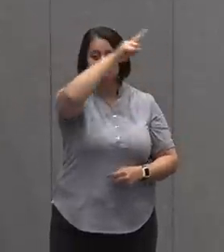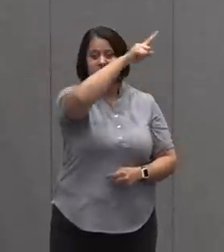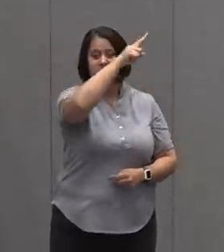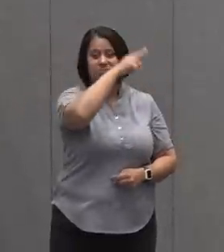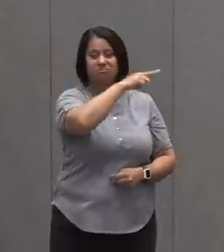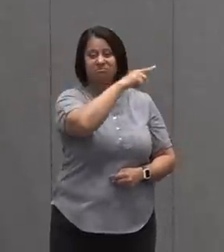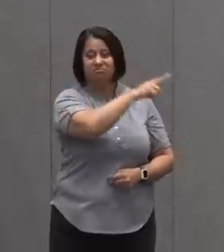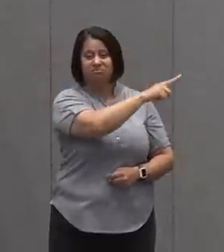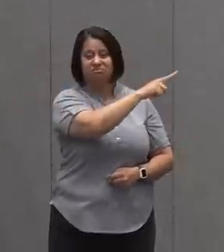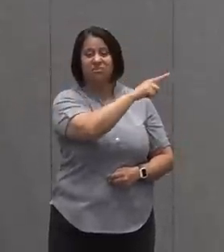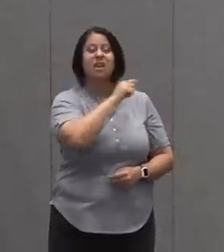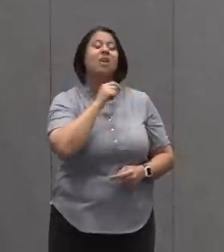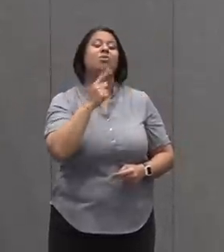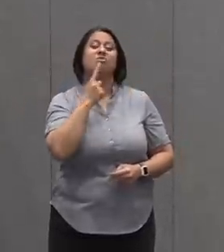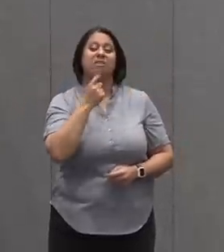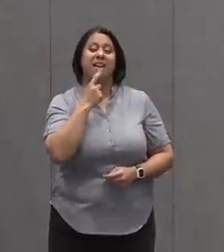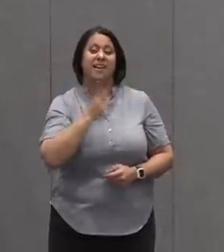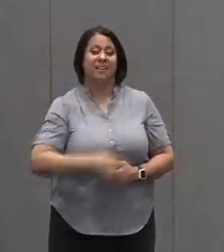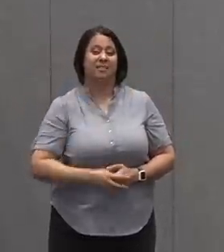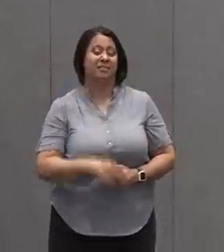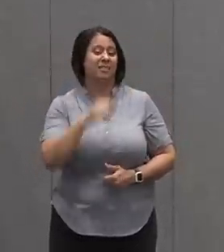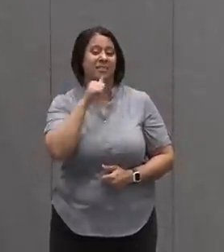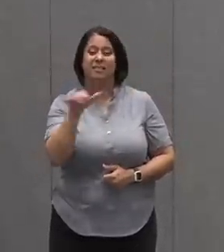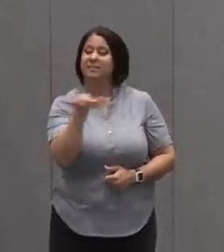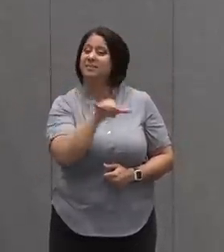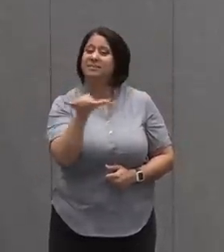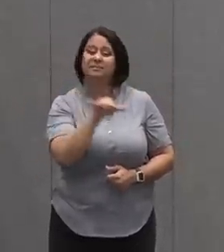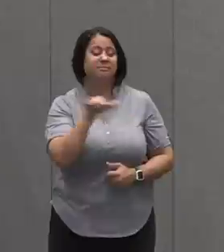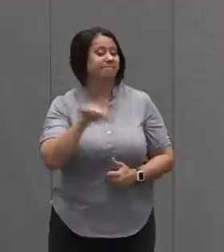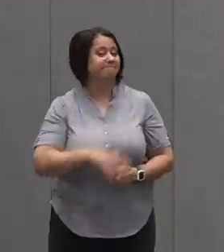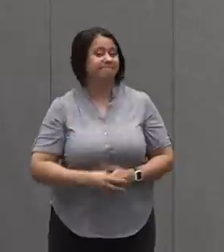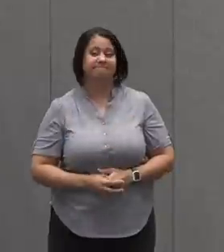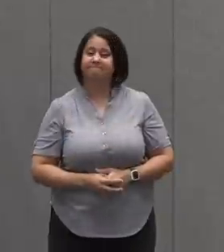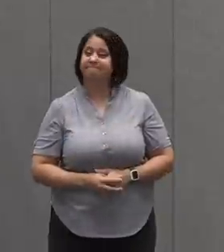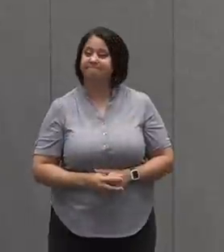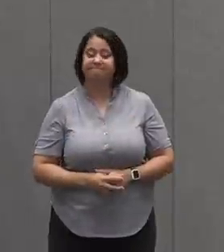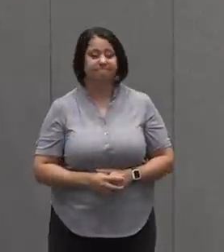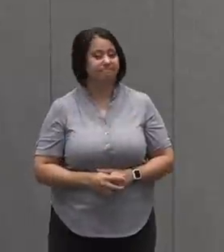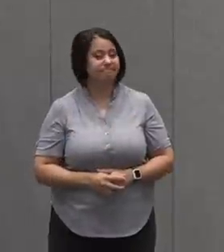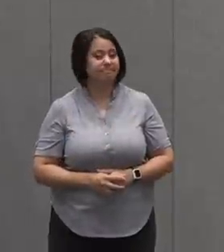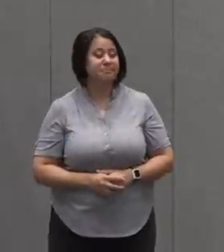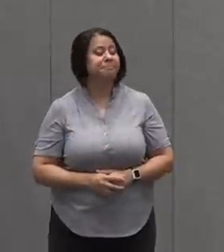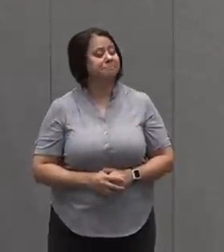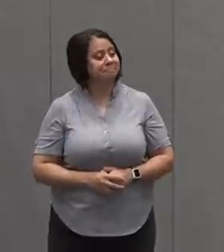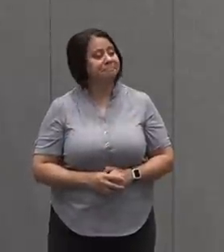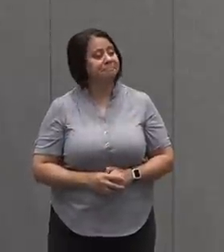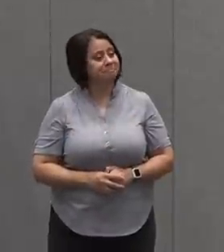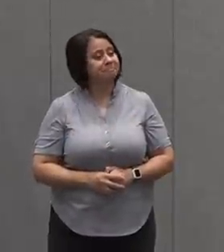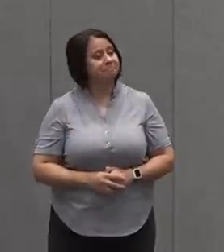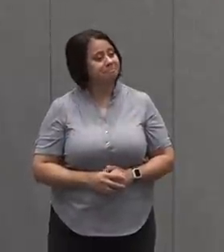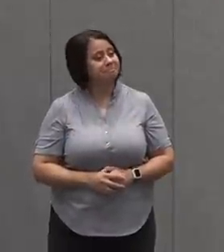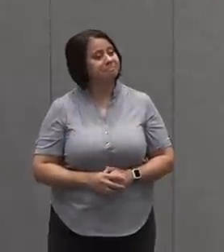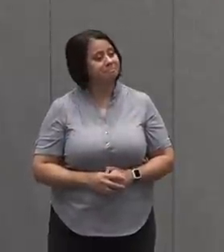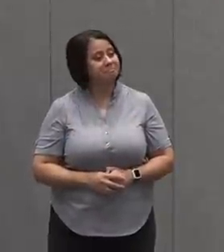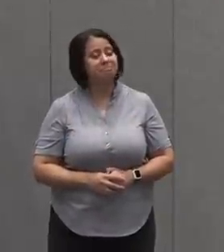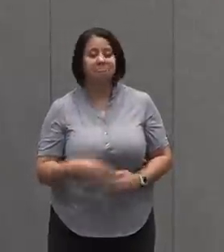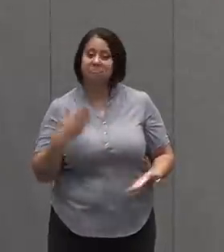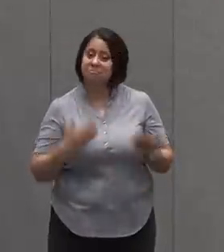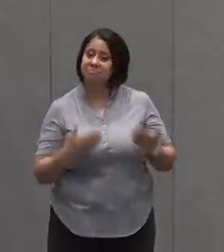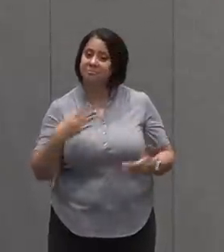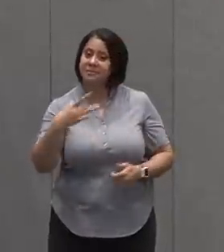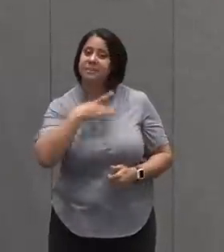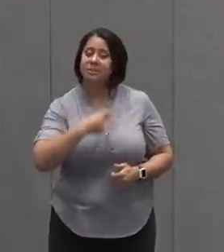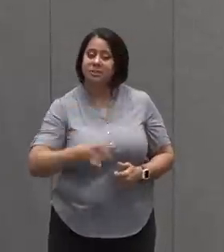that's why that 5 shouldn't be in that little selection or collection of things that don't belong. That's pretty